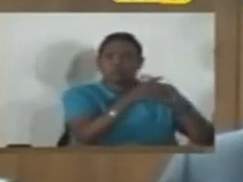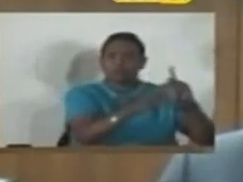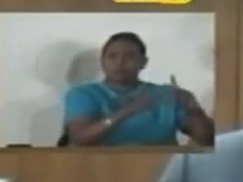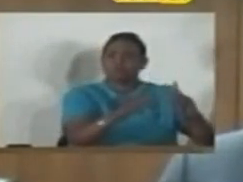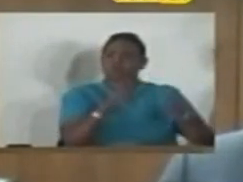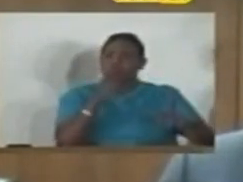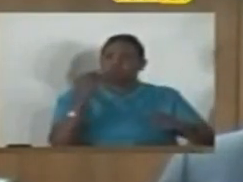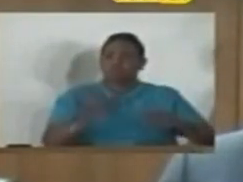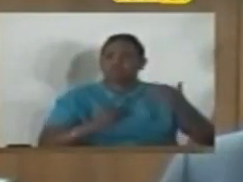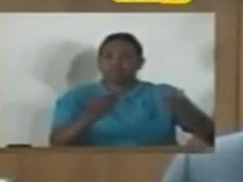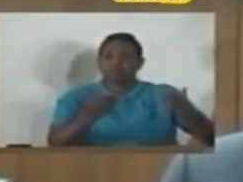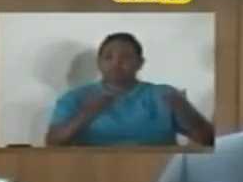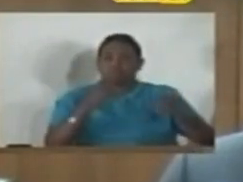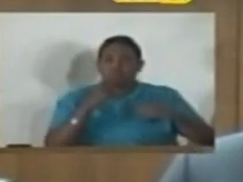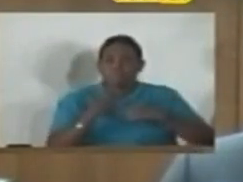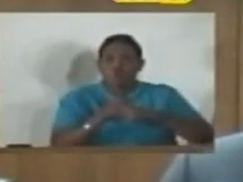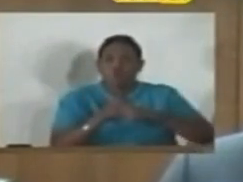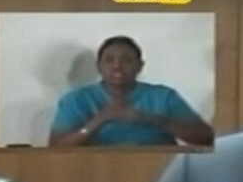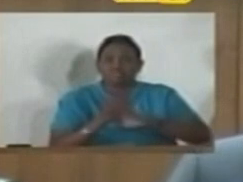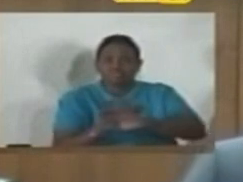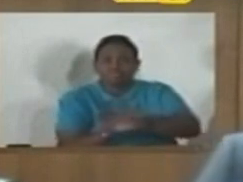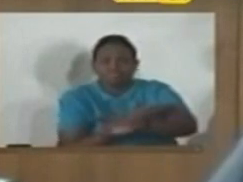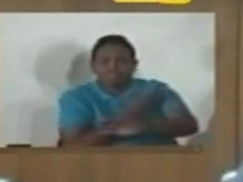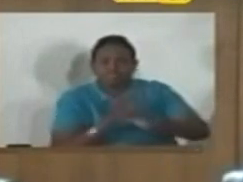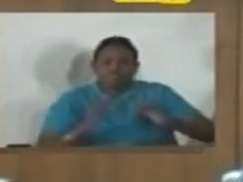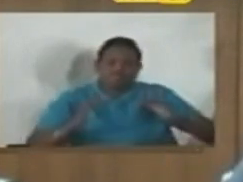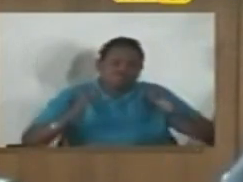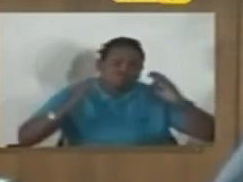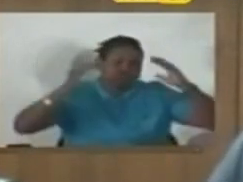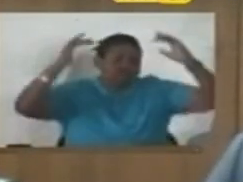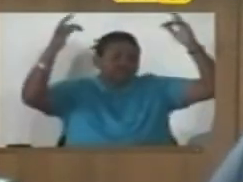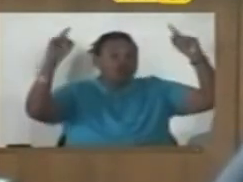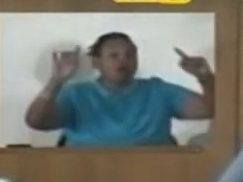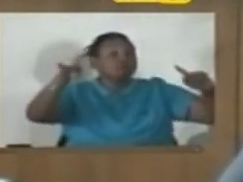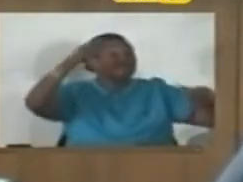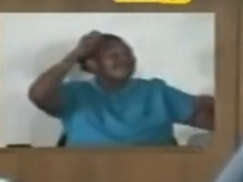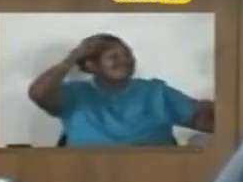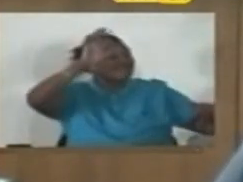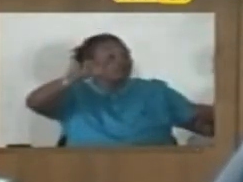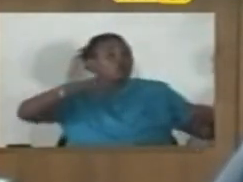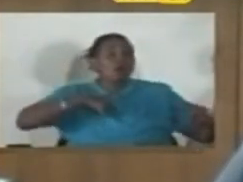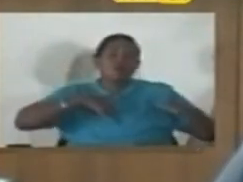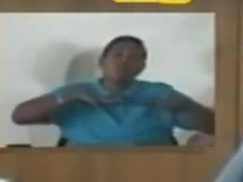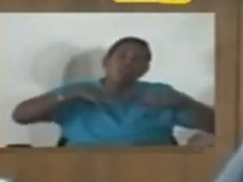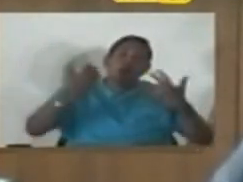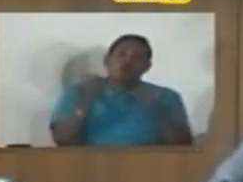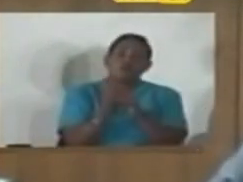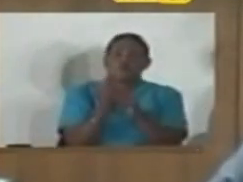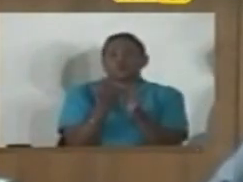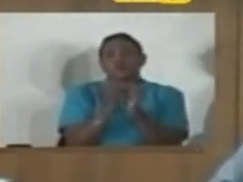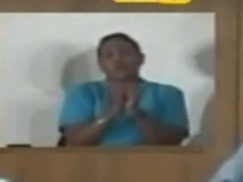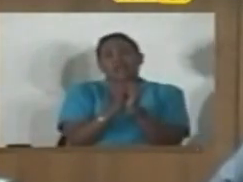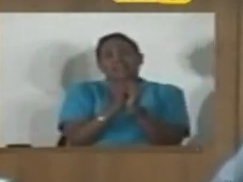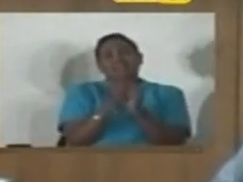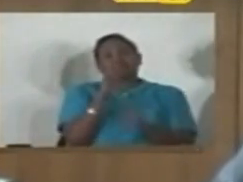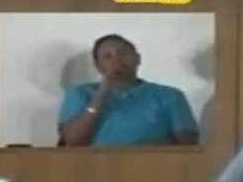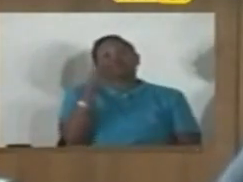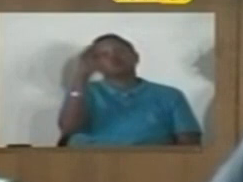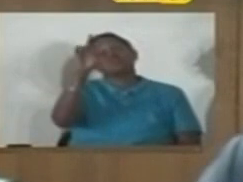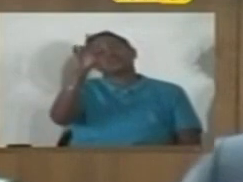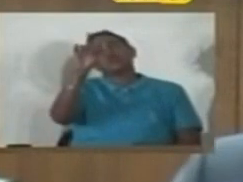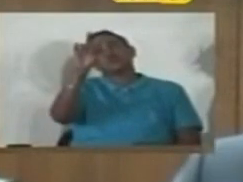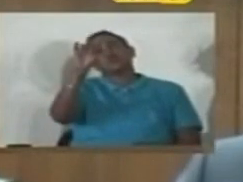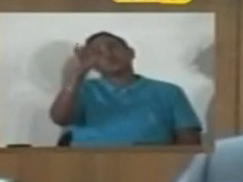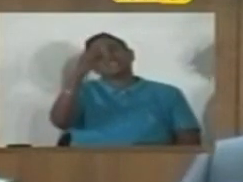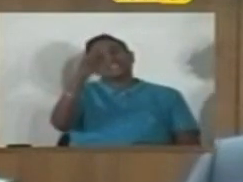step boldly up the productivity ladder. Quite honestly, Mr. Speaker, we have much work to do together. A 2017